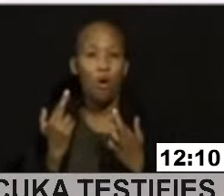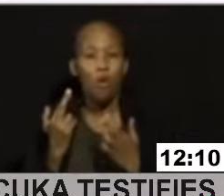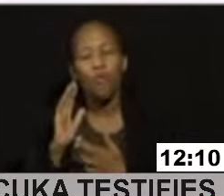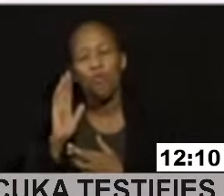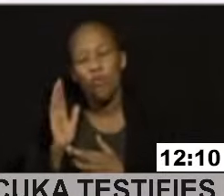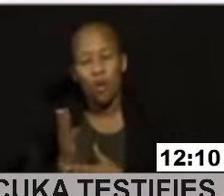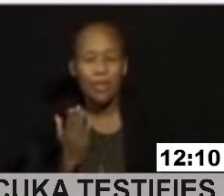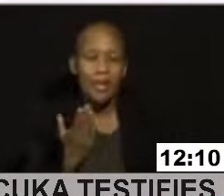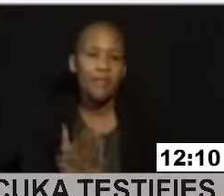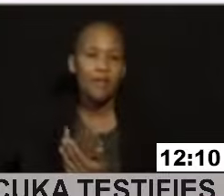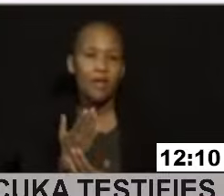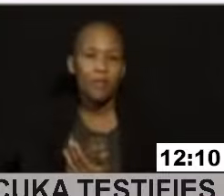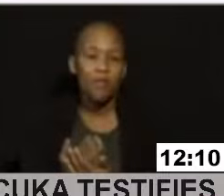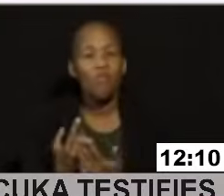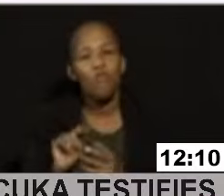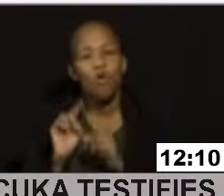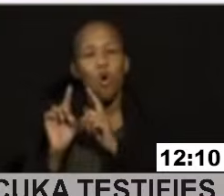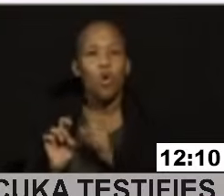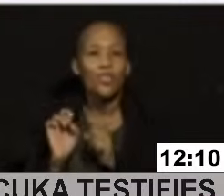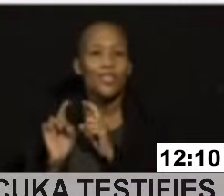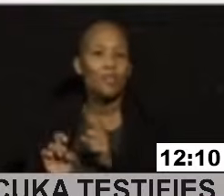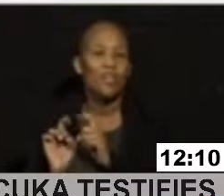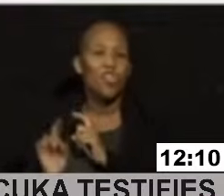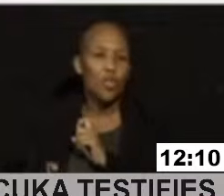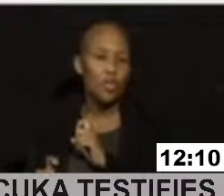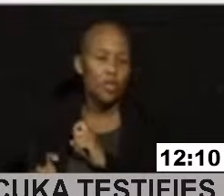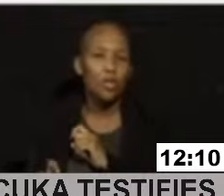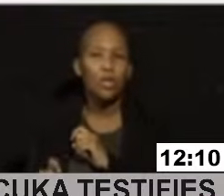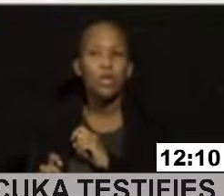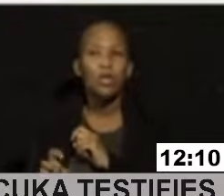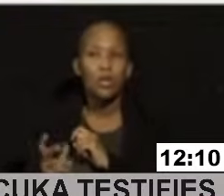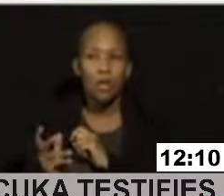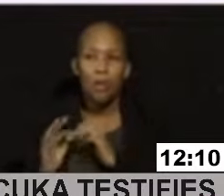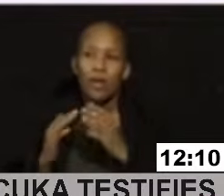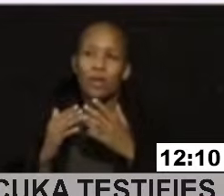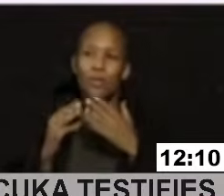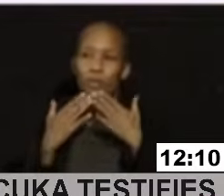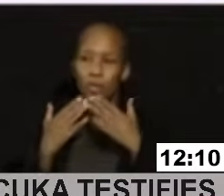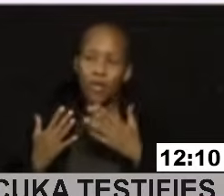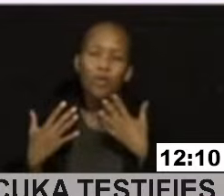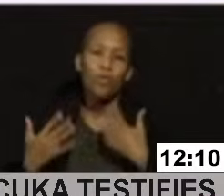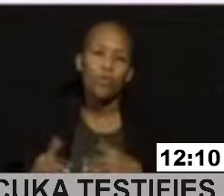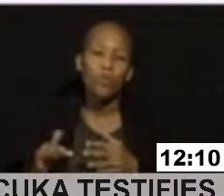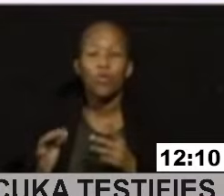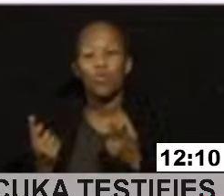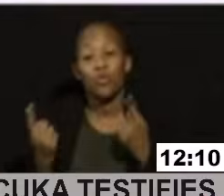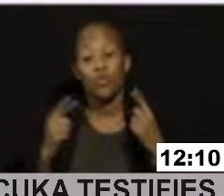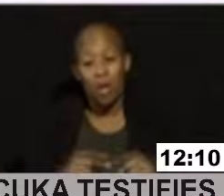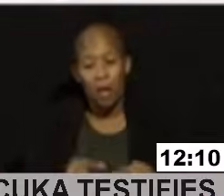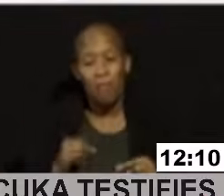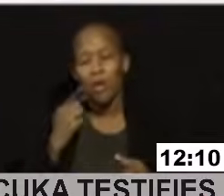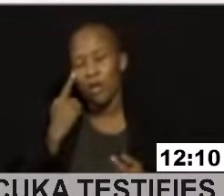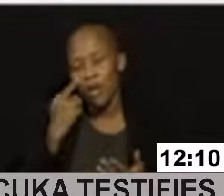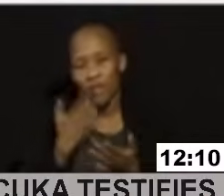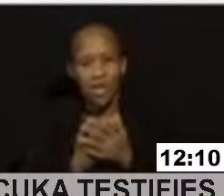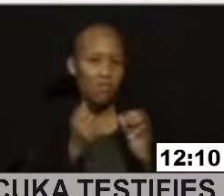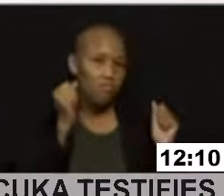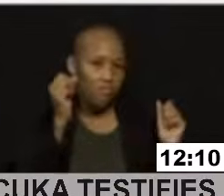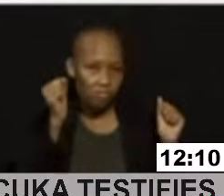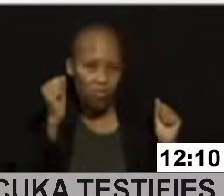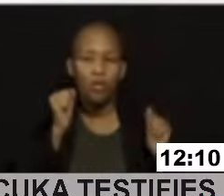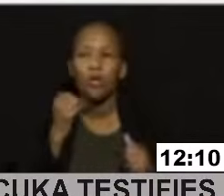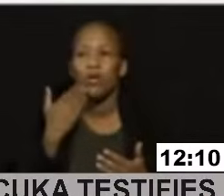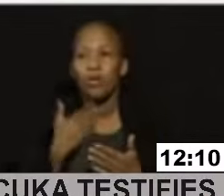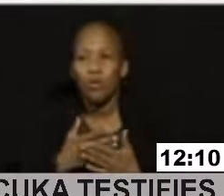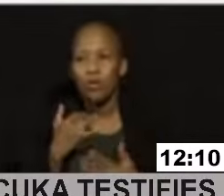yourself available for cross-examination. Otherwise, we thank you for having come to give evidence. You are